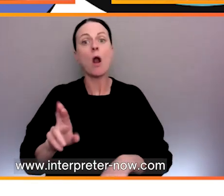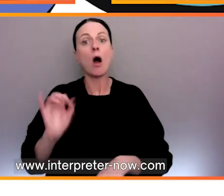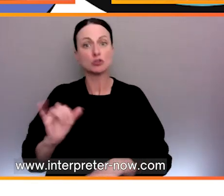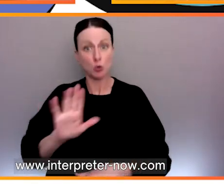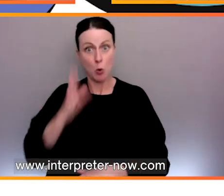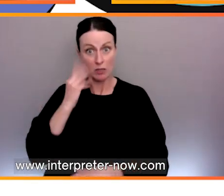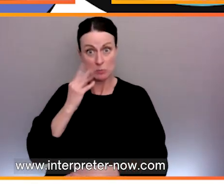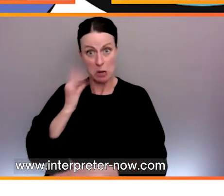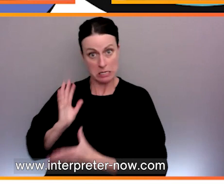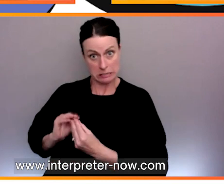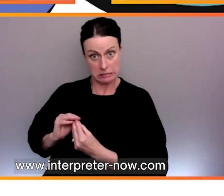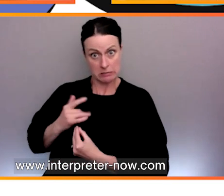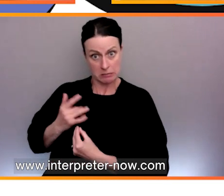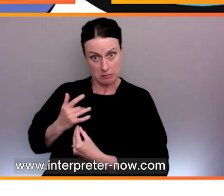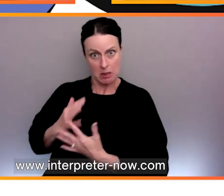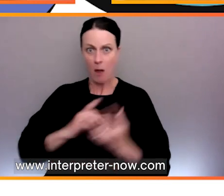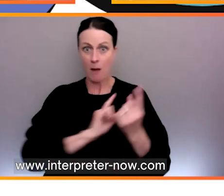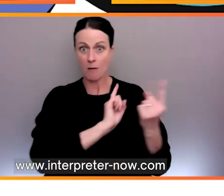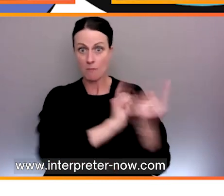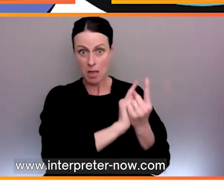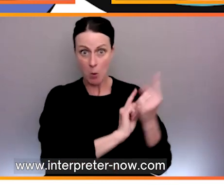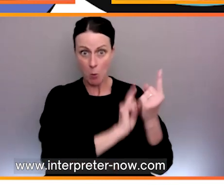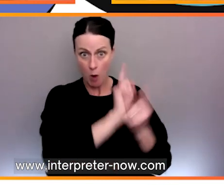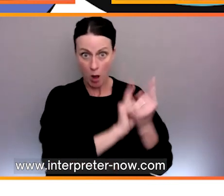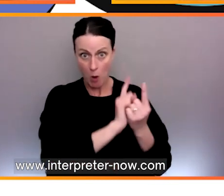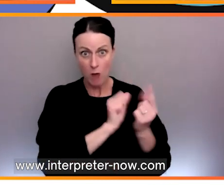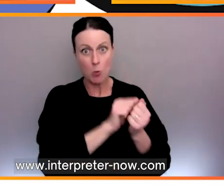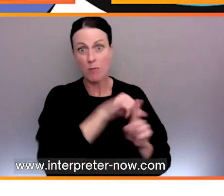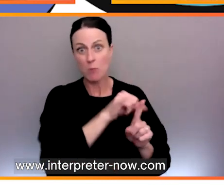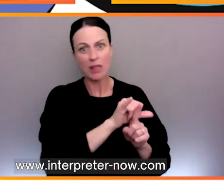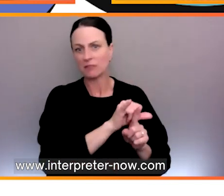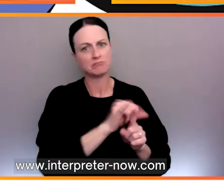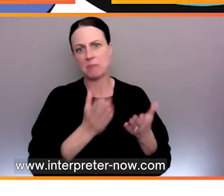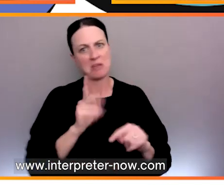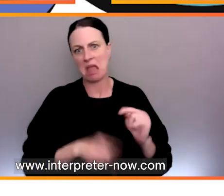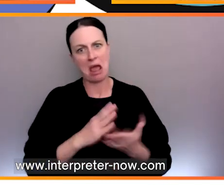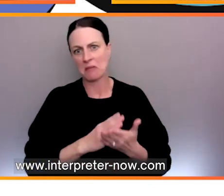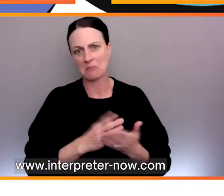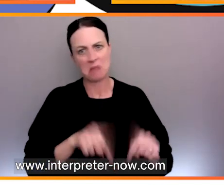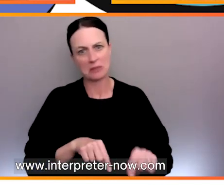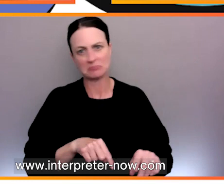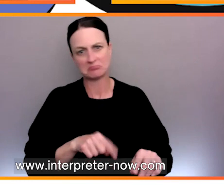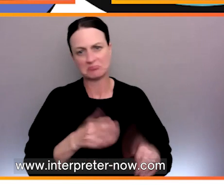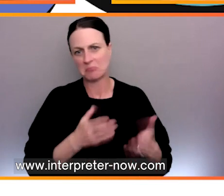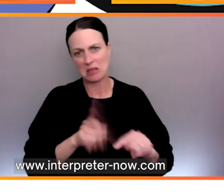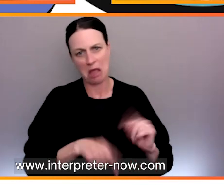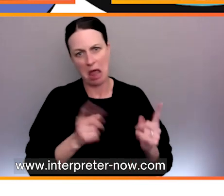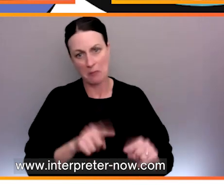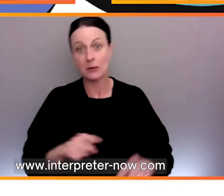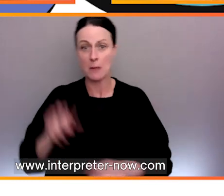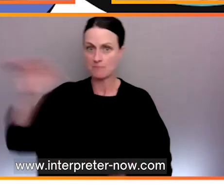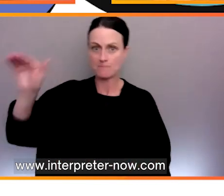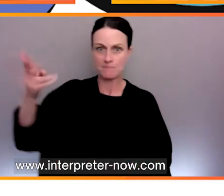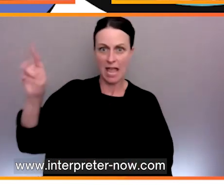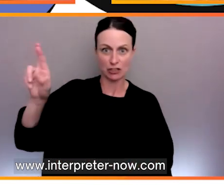one-on-one with your bully will no longer happen. Mm-hmm. And then you also need to put HR on notice in the